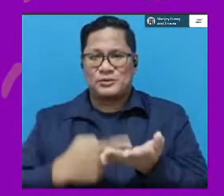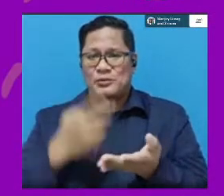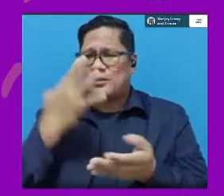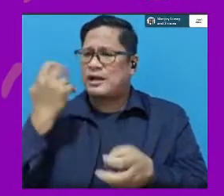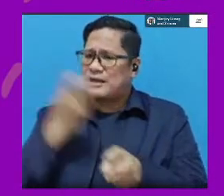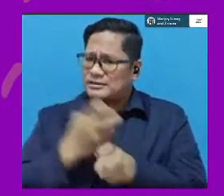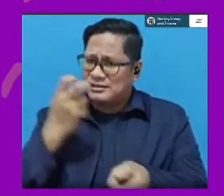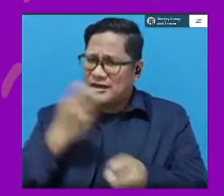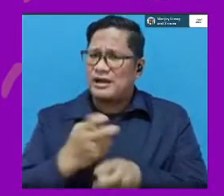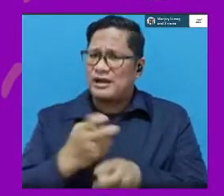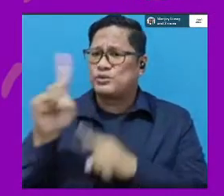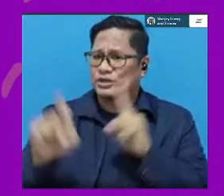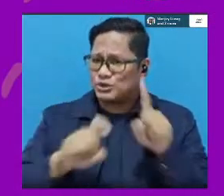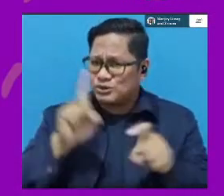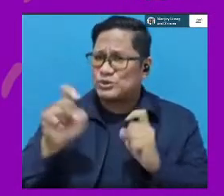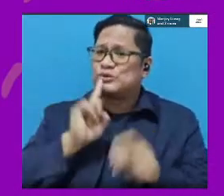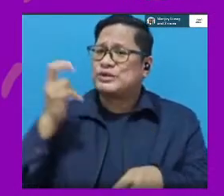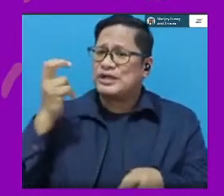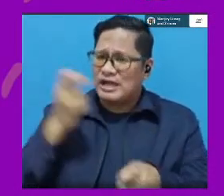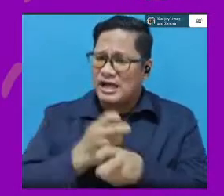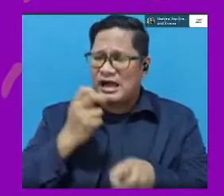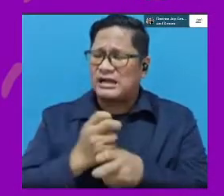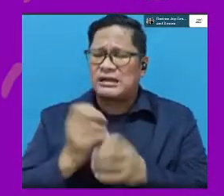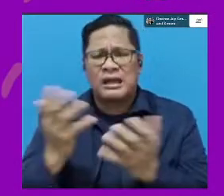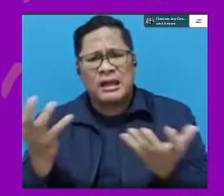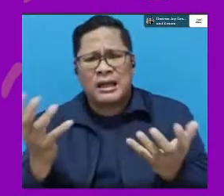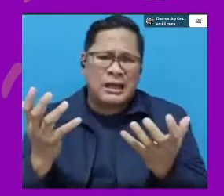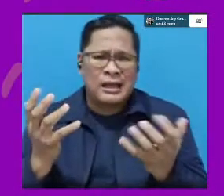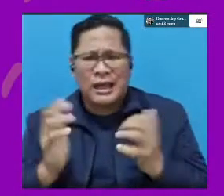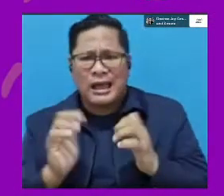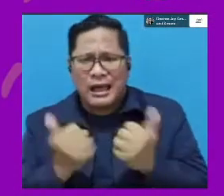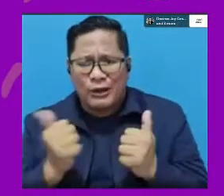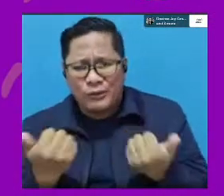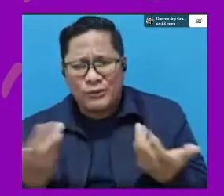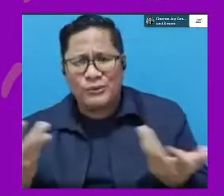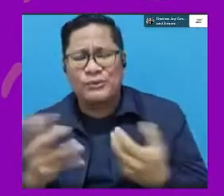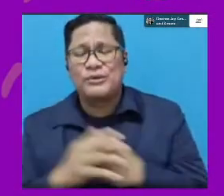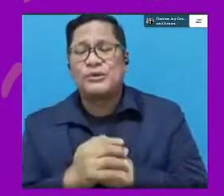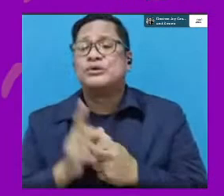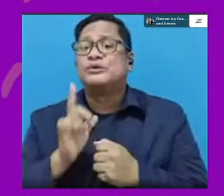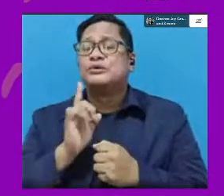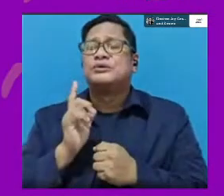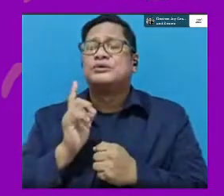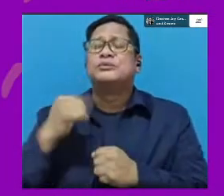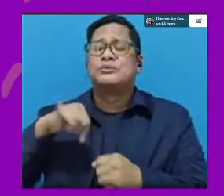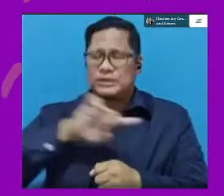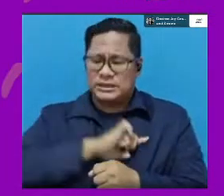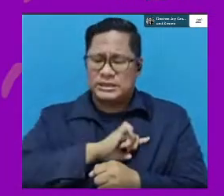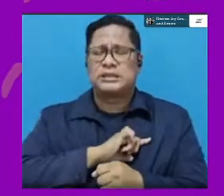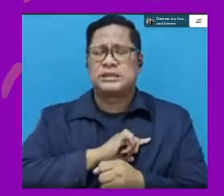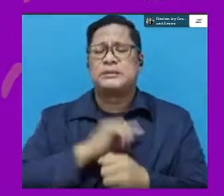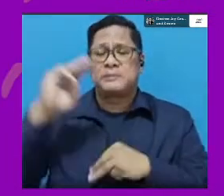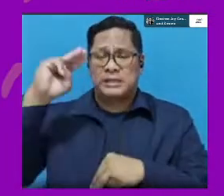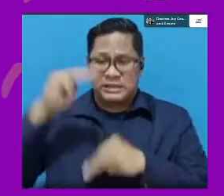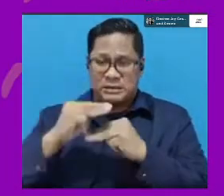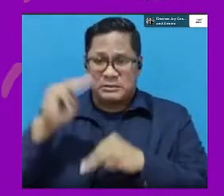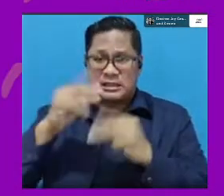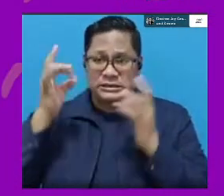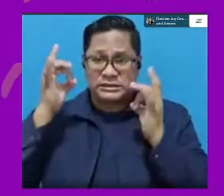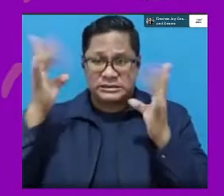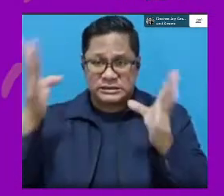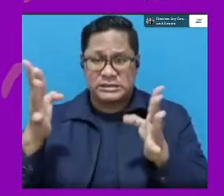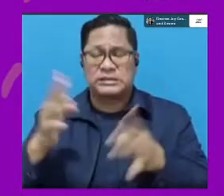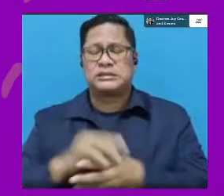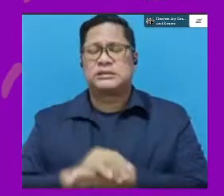hard questions. It's hard to figure out exactly how to ensure that we are minimizing the risks and that